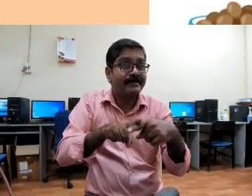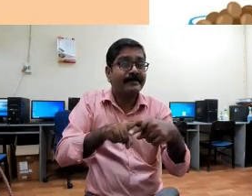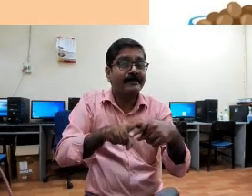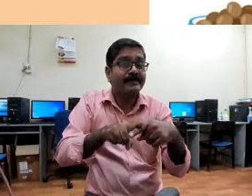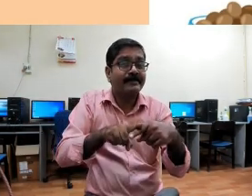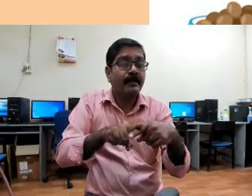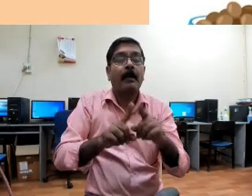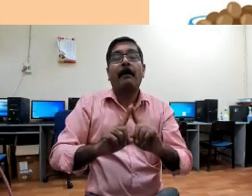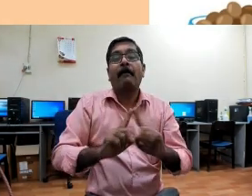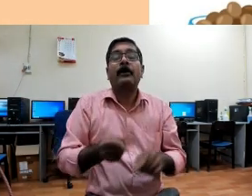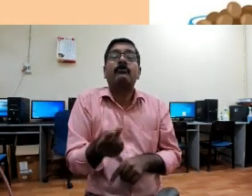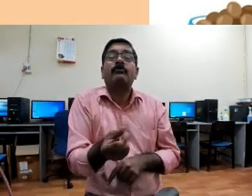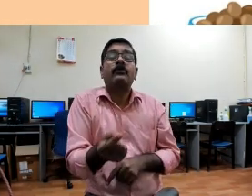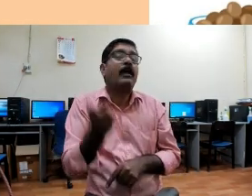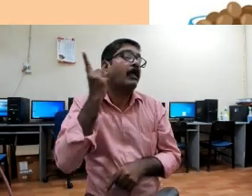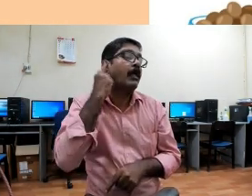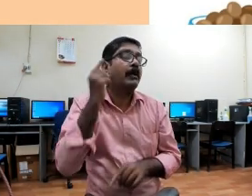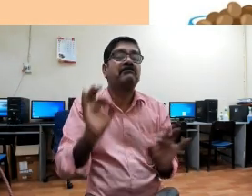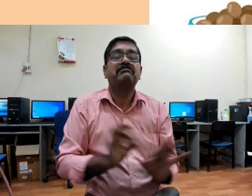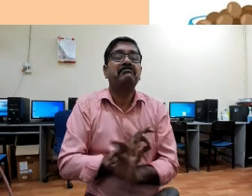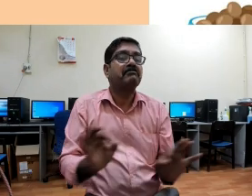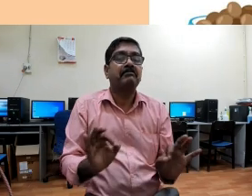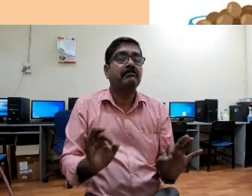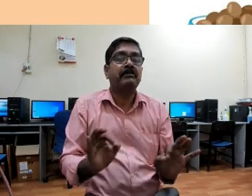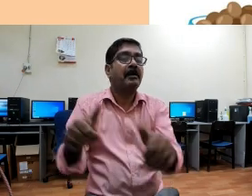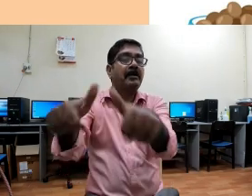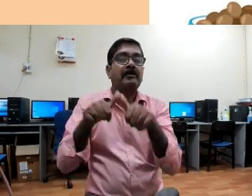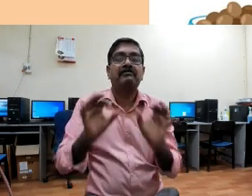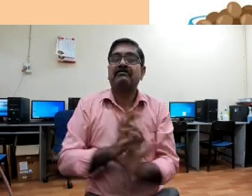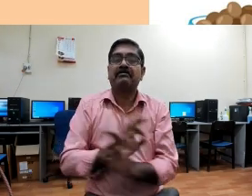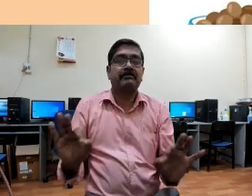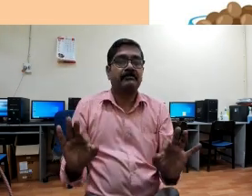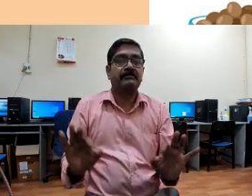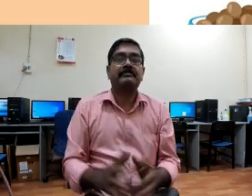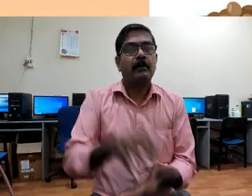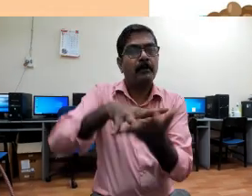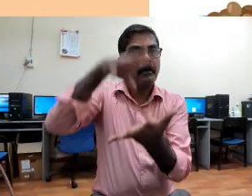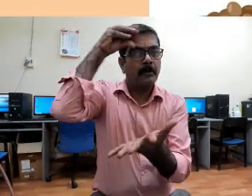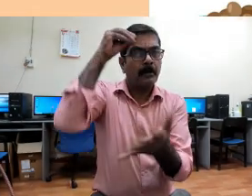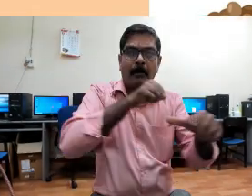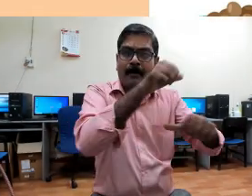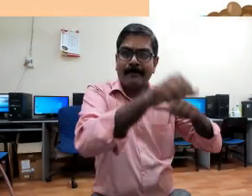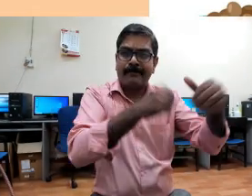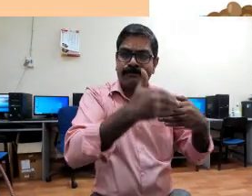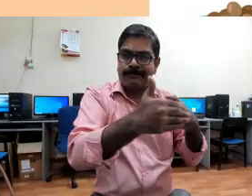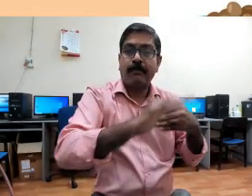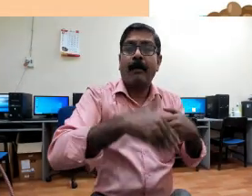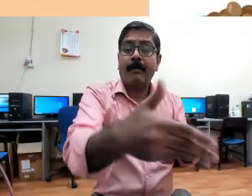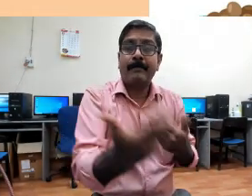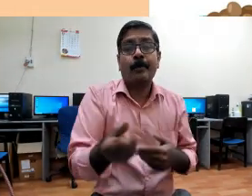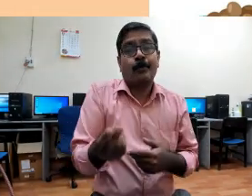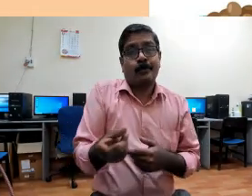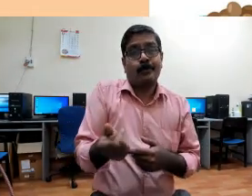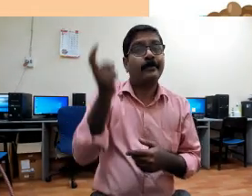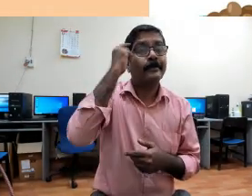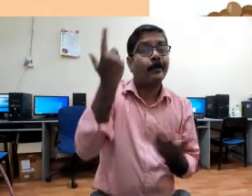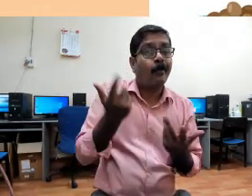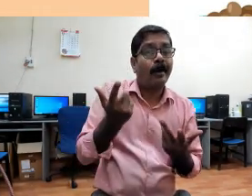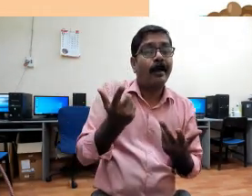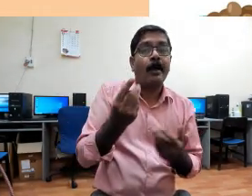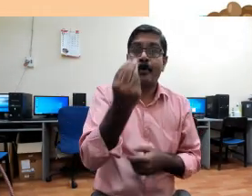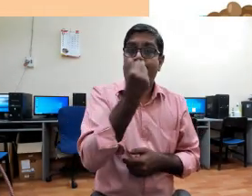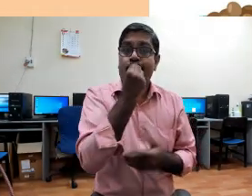Here, as we can see, that the dog is salivating just by looking at the food. The food here is the